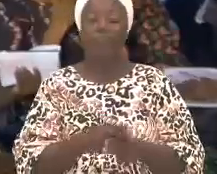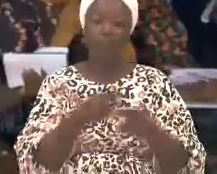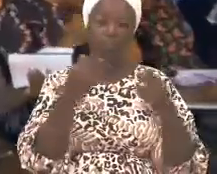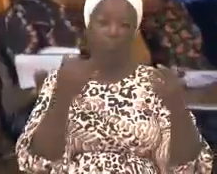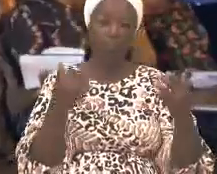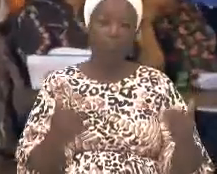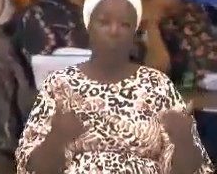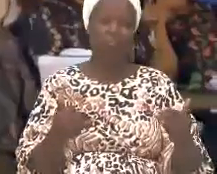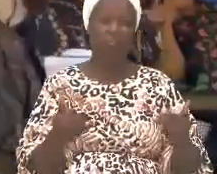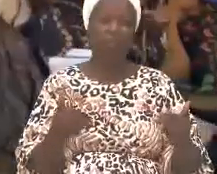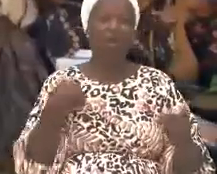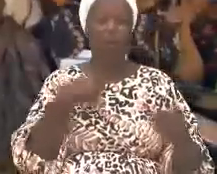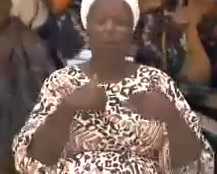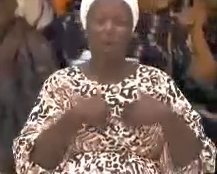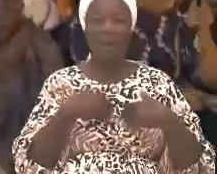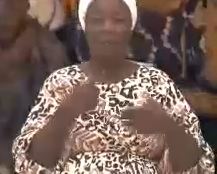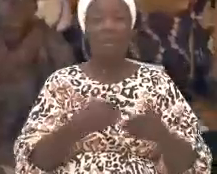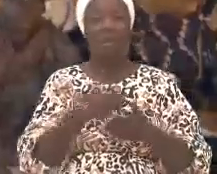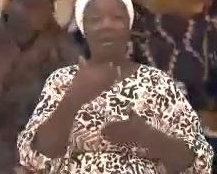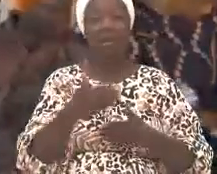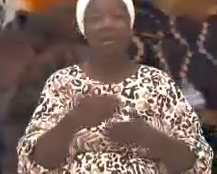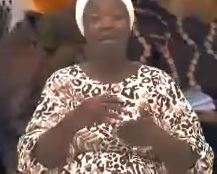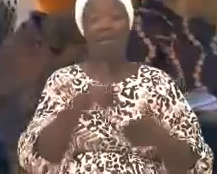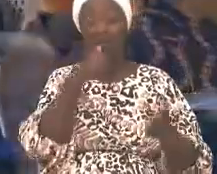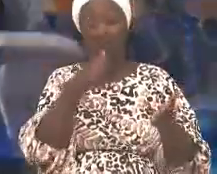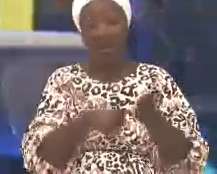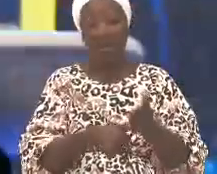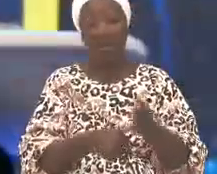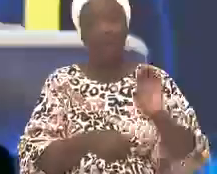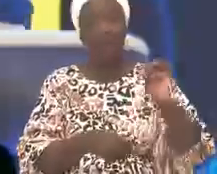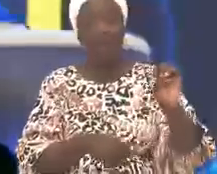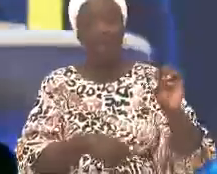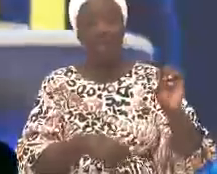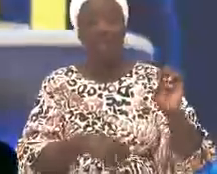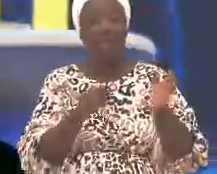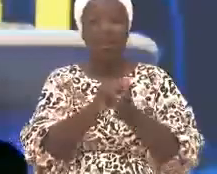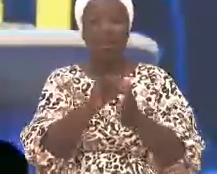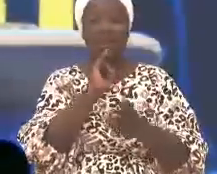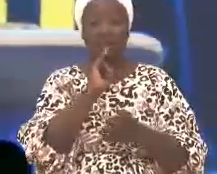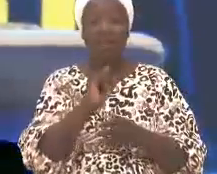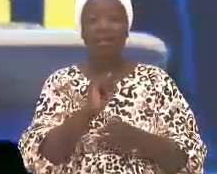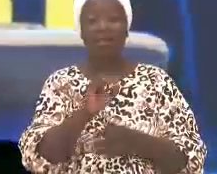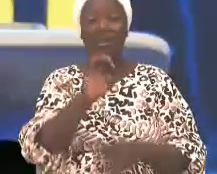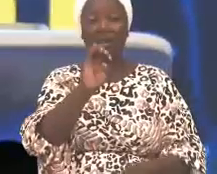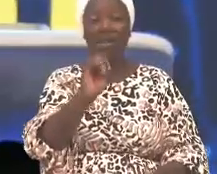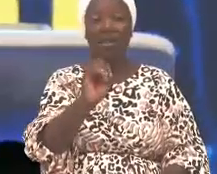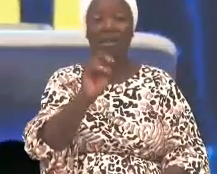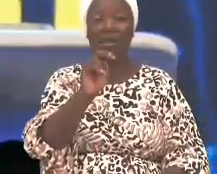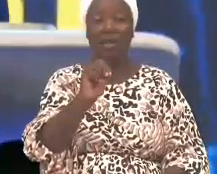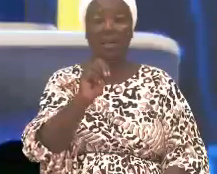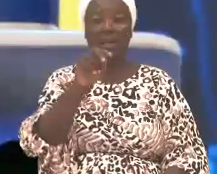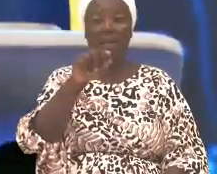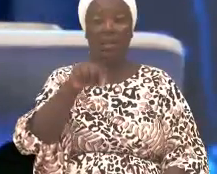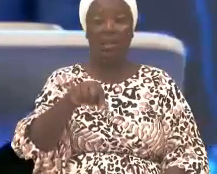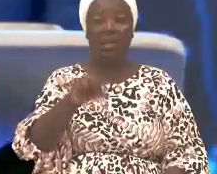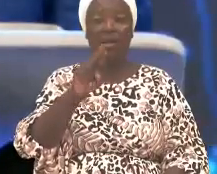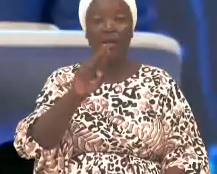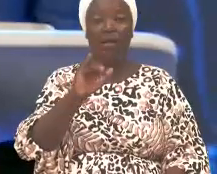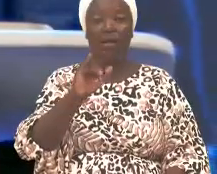we have the next letter E, and that is inquire. Inquire for